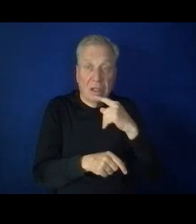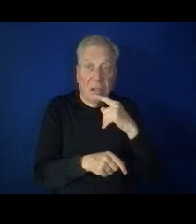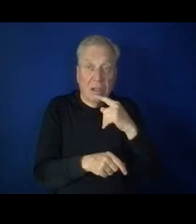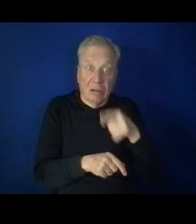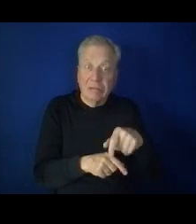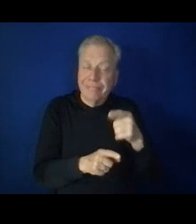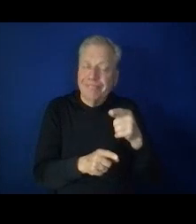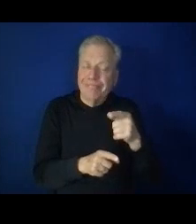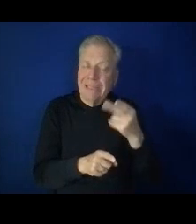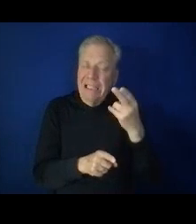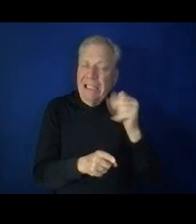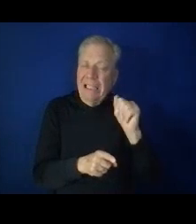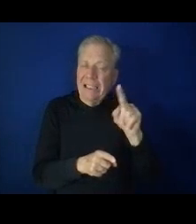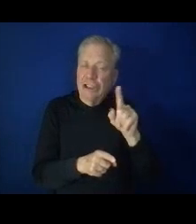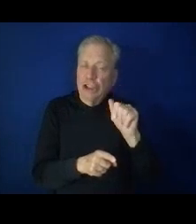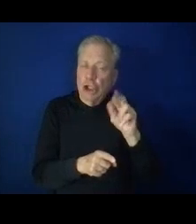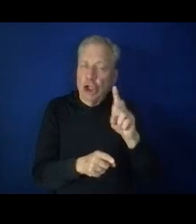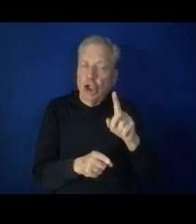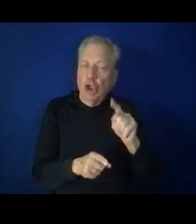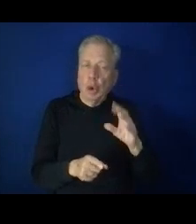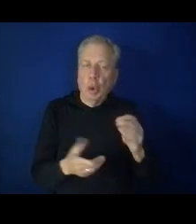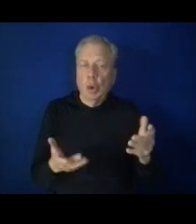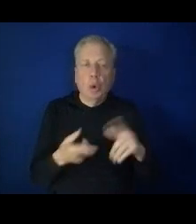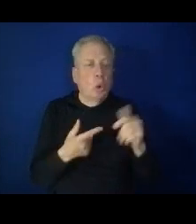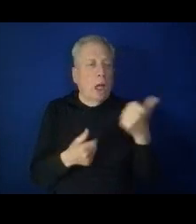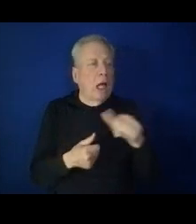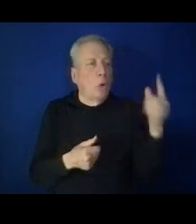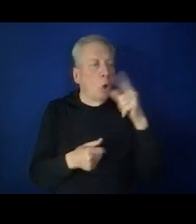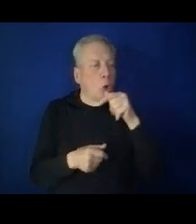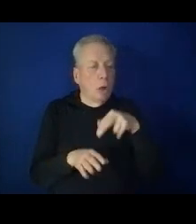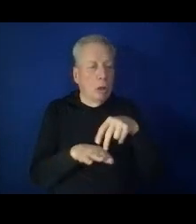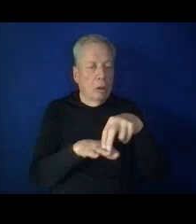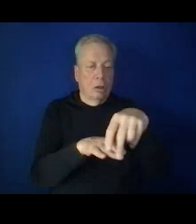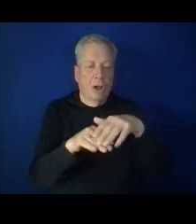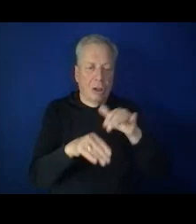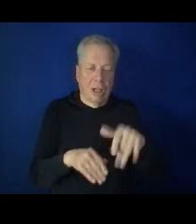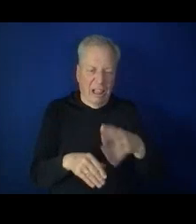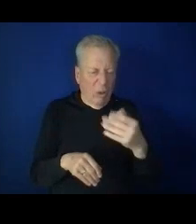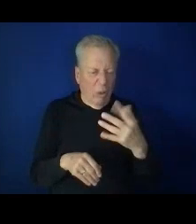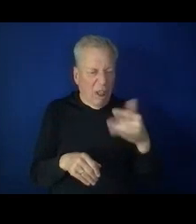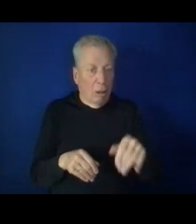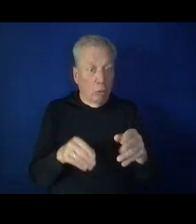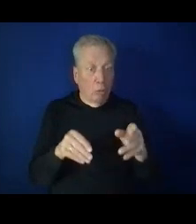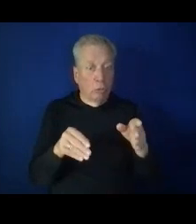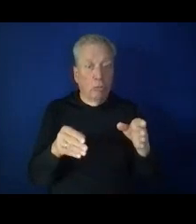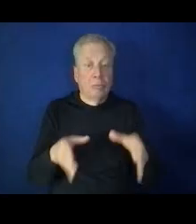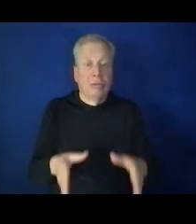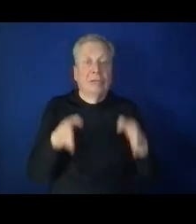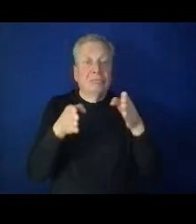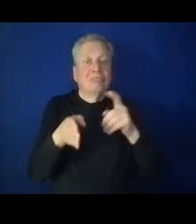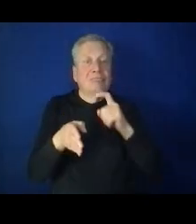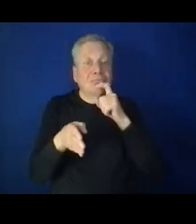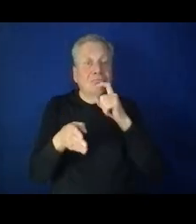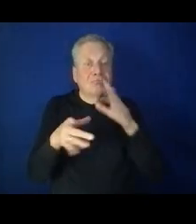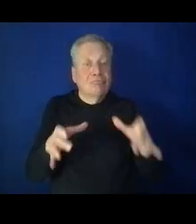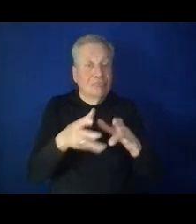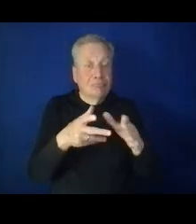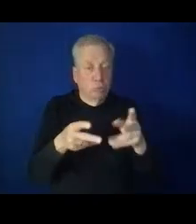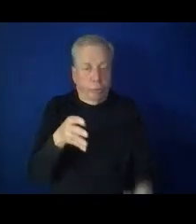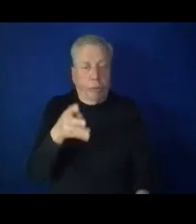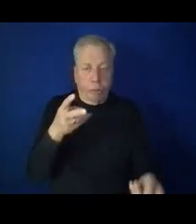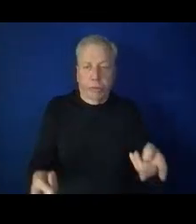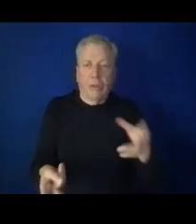hazard. It's a hazard to anybody. There's just the concrete falling off of that bridge and some other things.